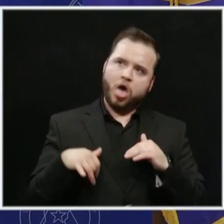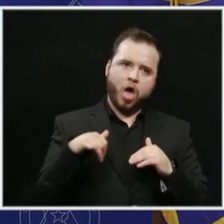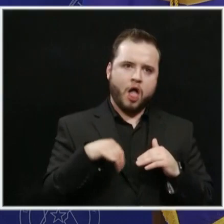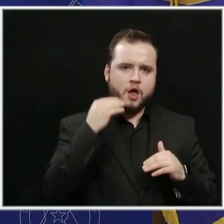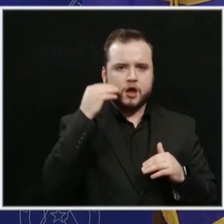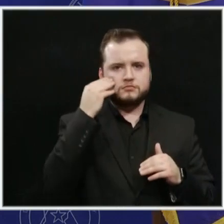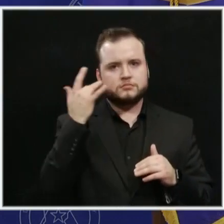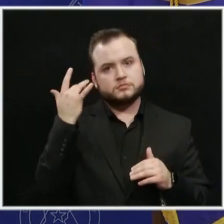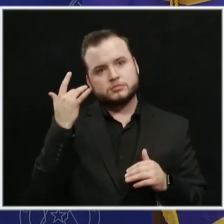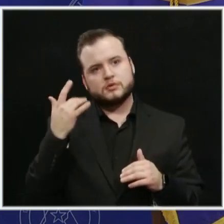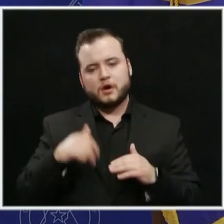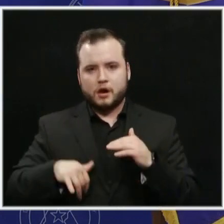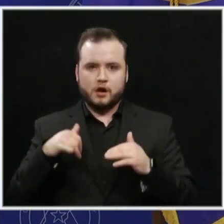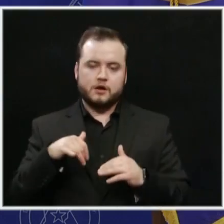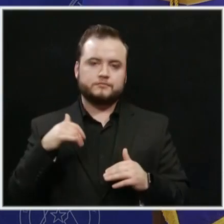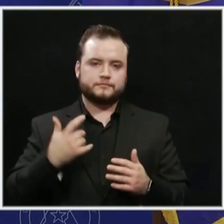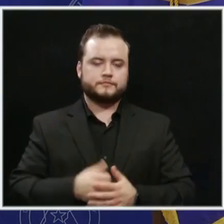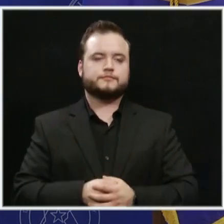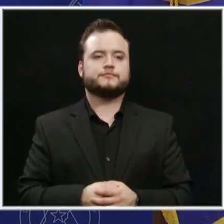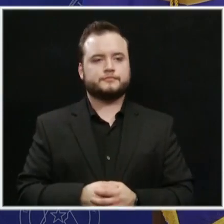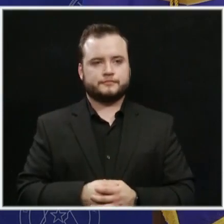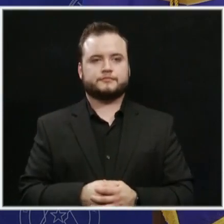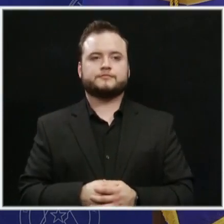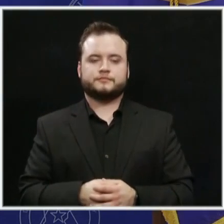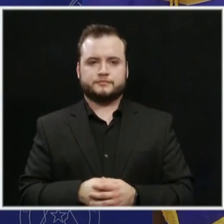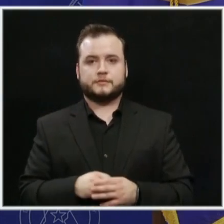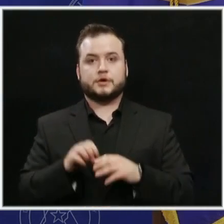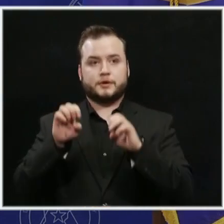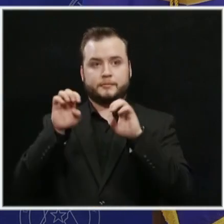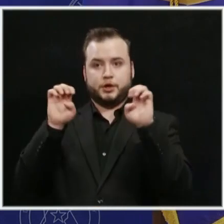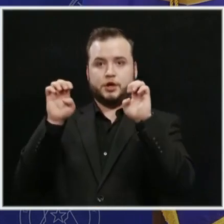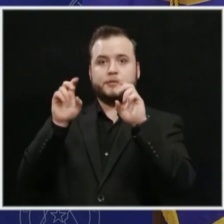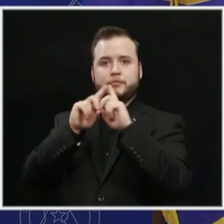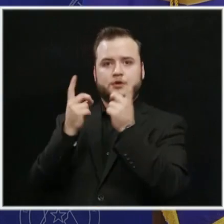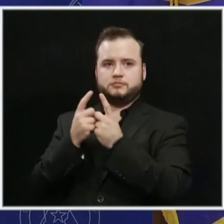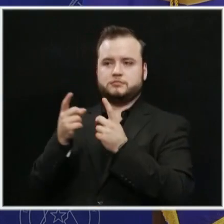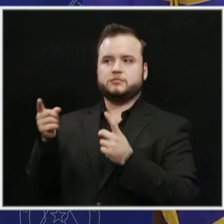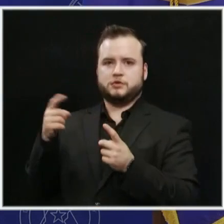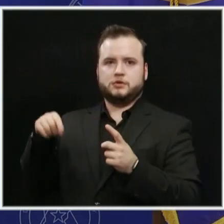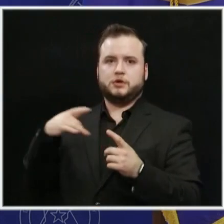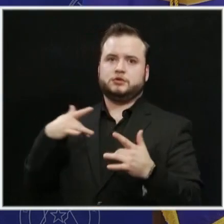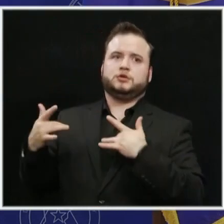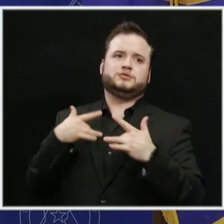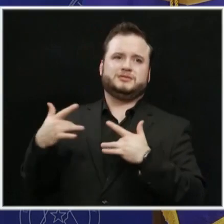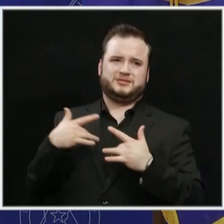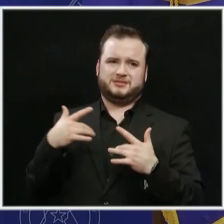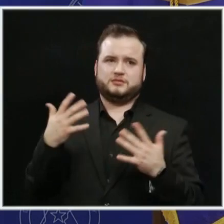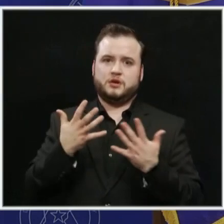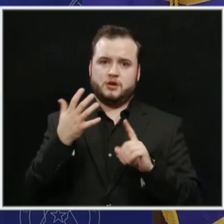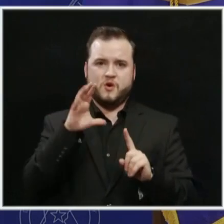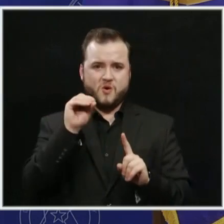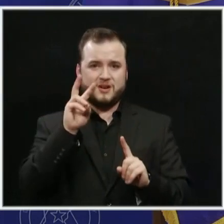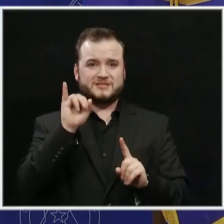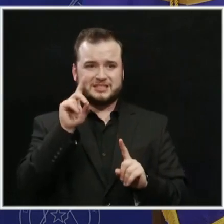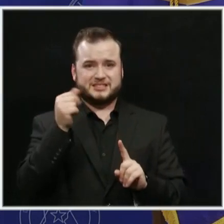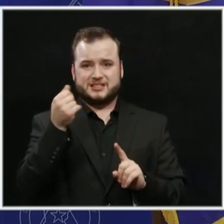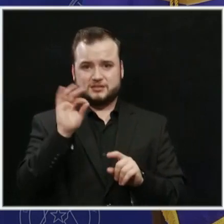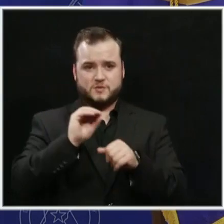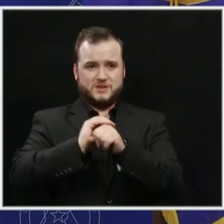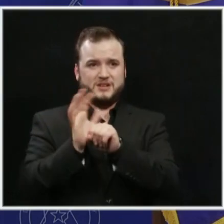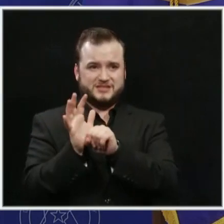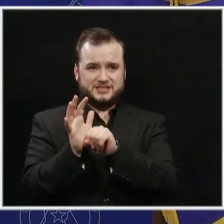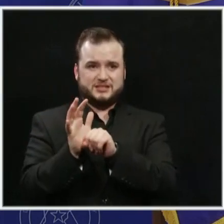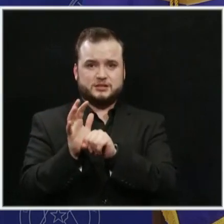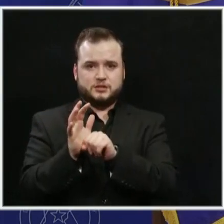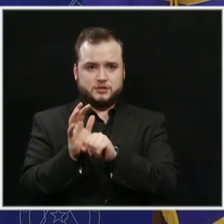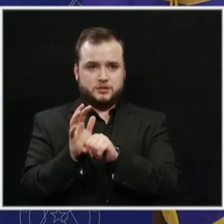that we're seeing, we're very concerned that people may be too fearful of COVID-19 to come to the emergency room when they're having chest pain, to